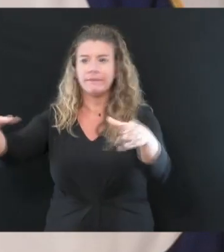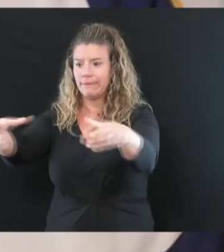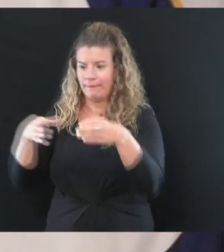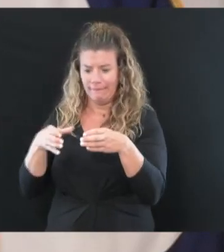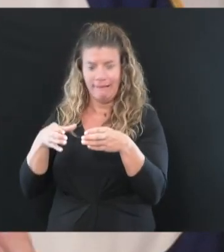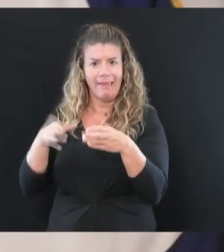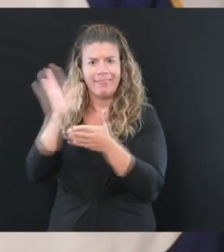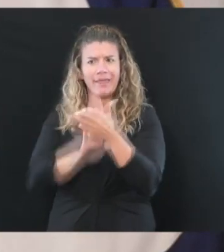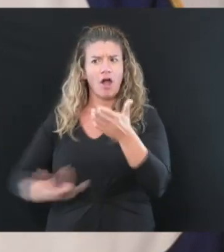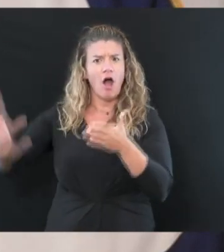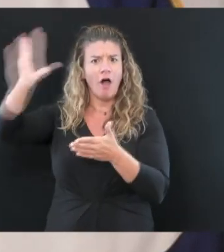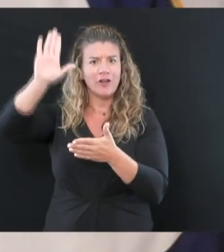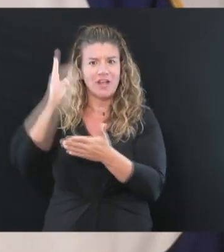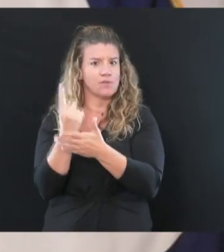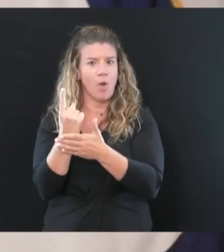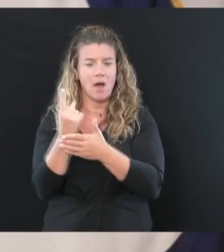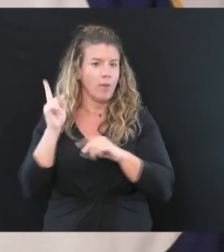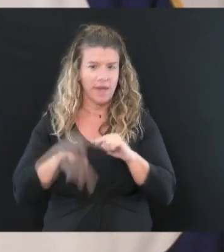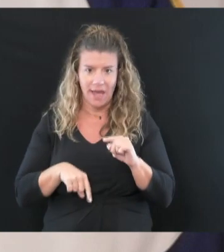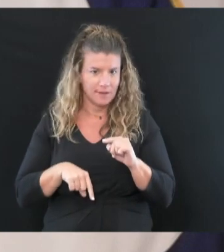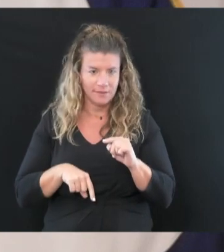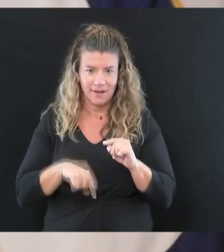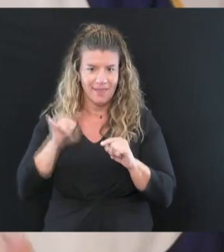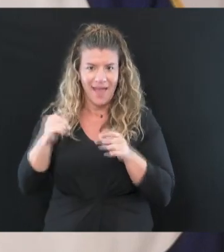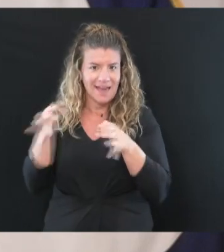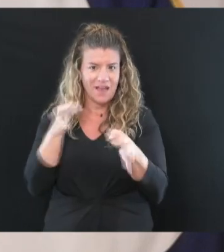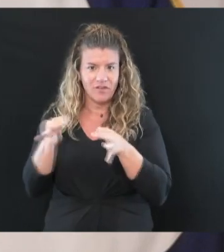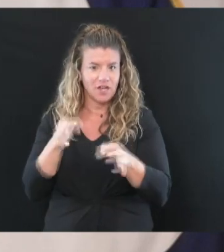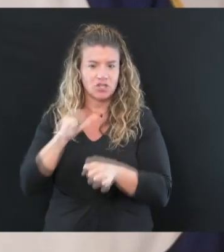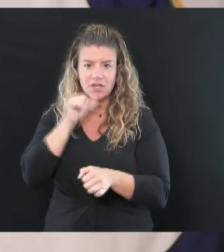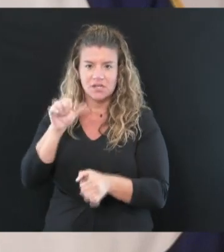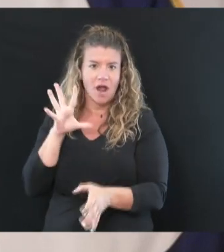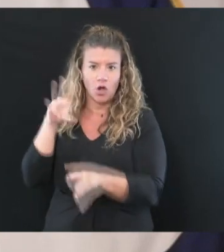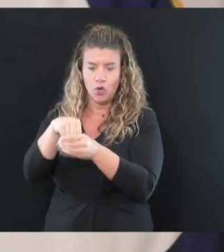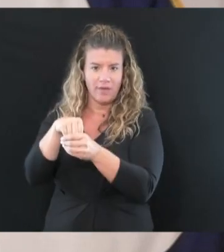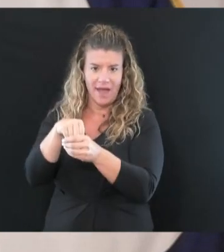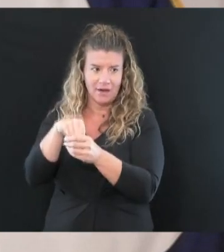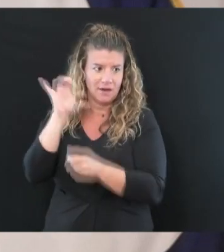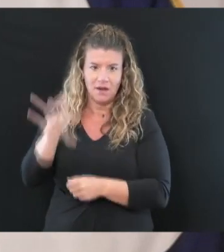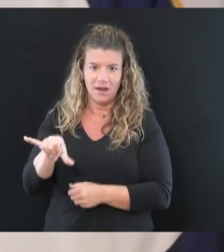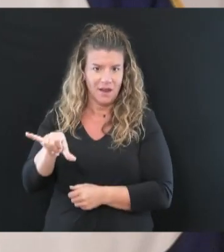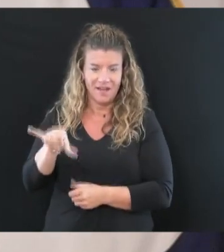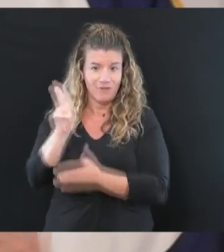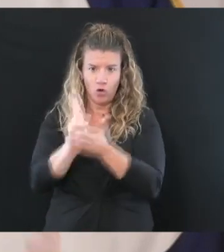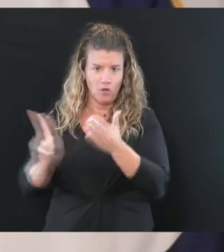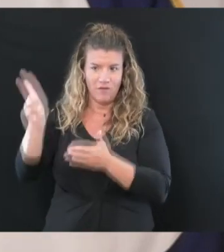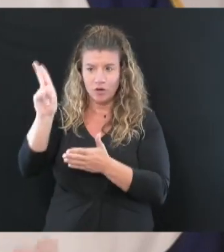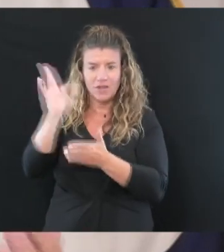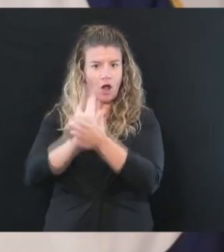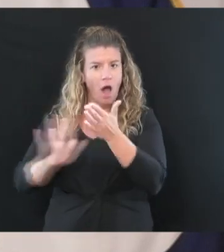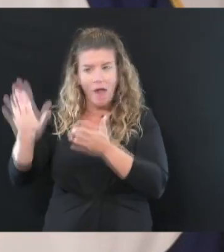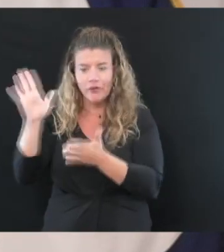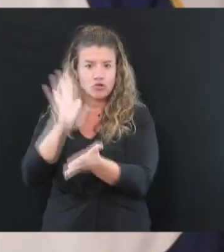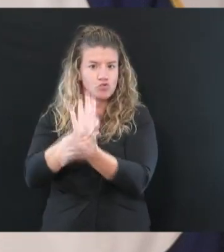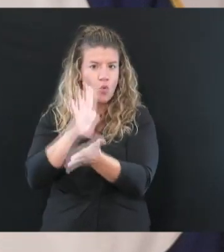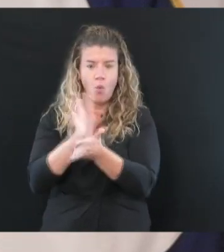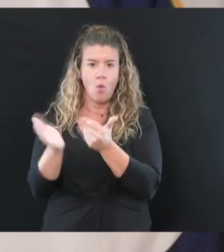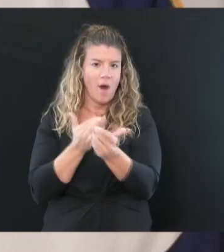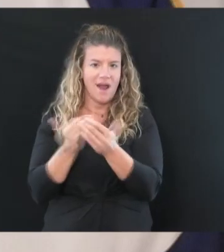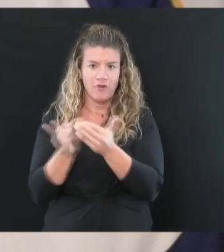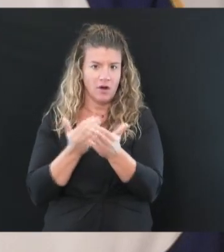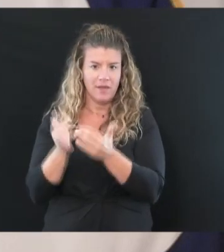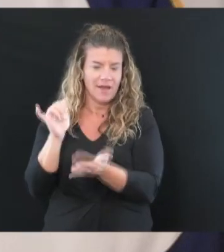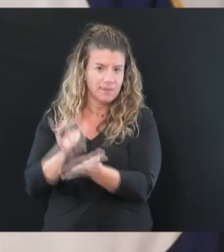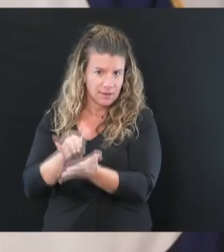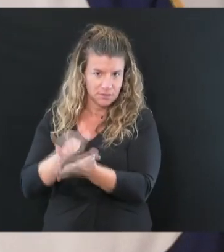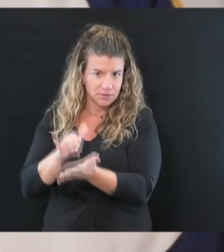the congregate, you know, definition to a university or a school or whatever it may be.